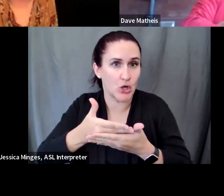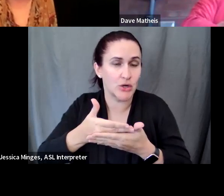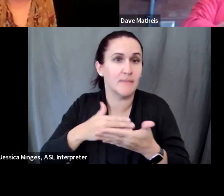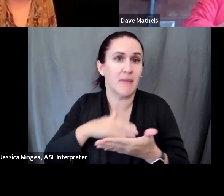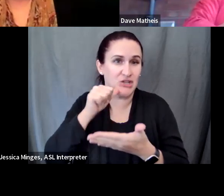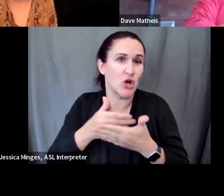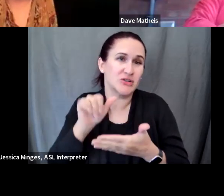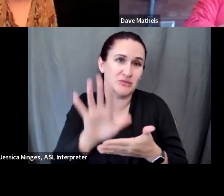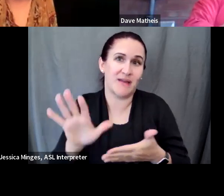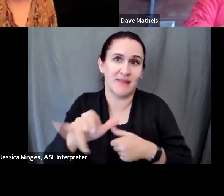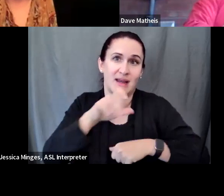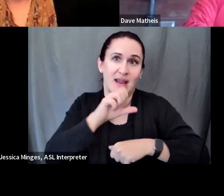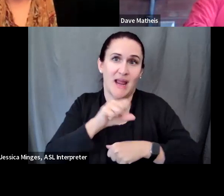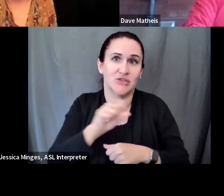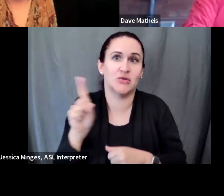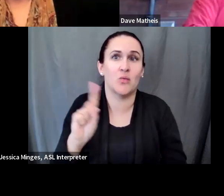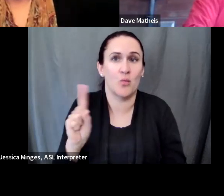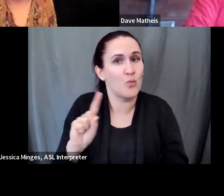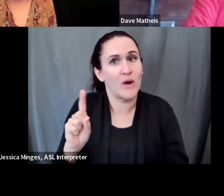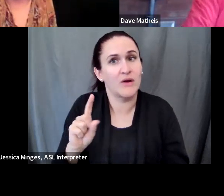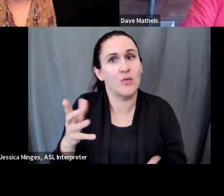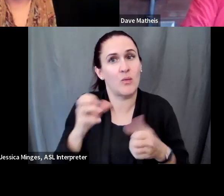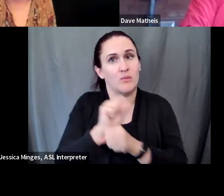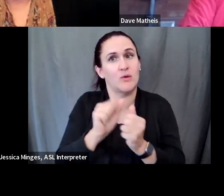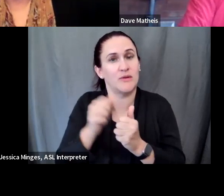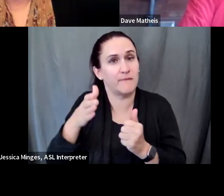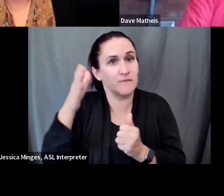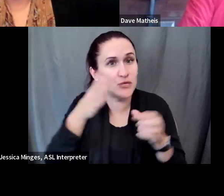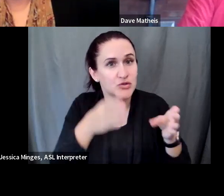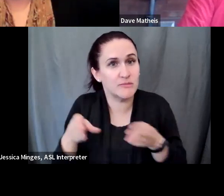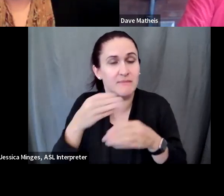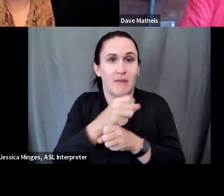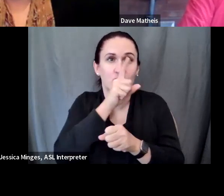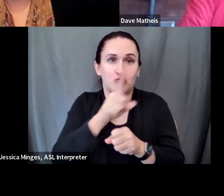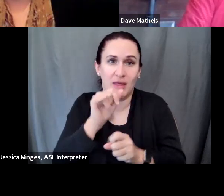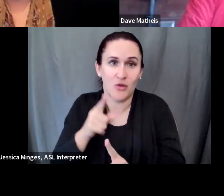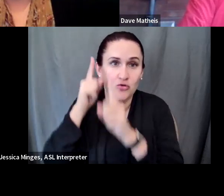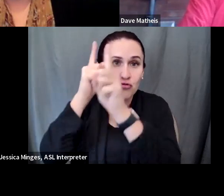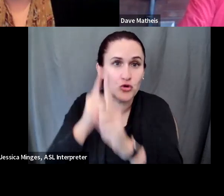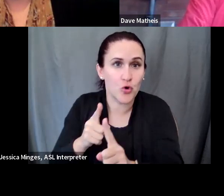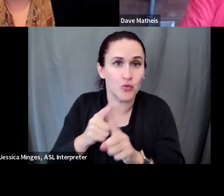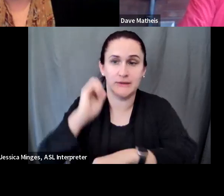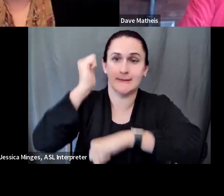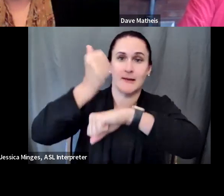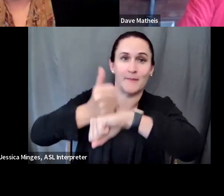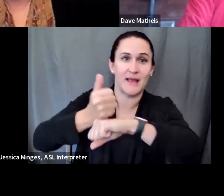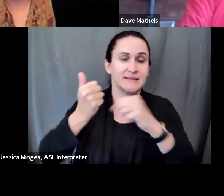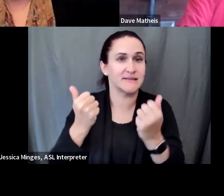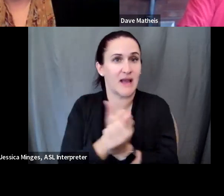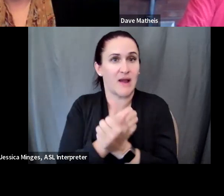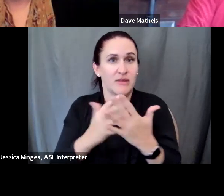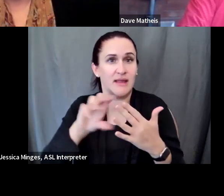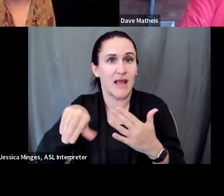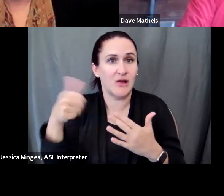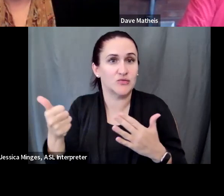age that we want to work on some future planning just to make sure that the goals are in place and everything else.